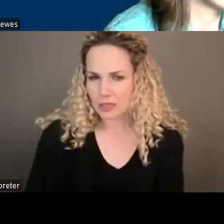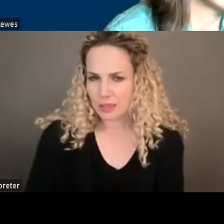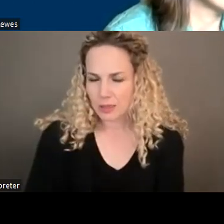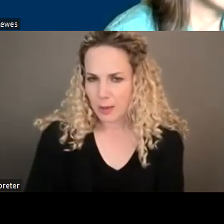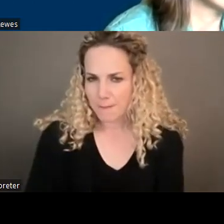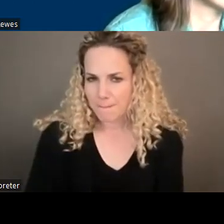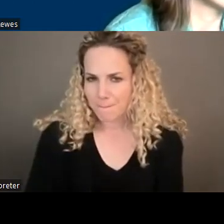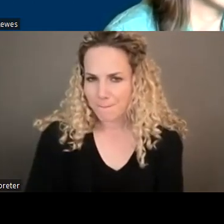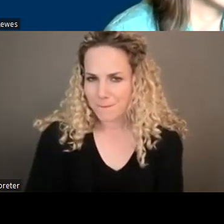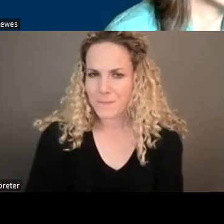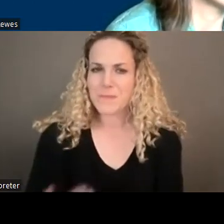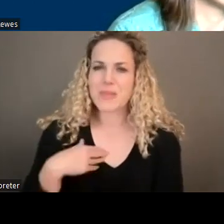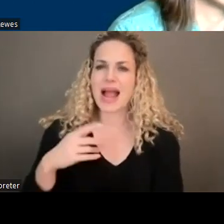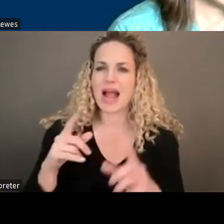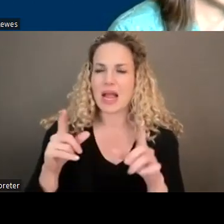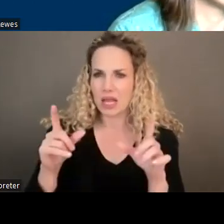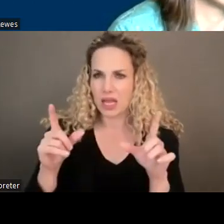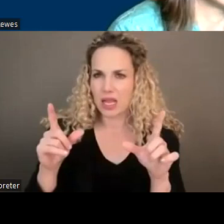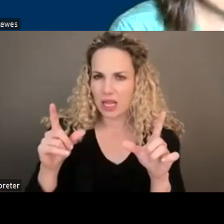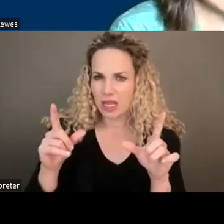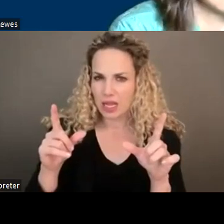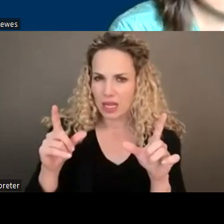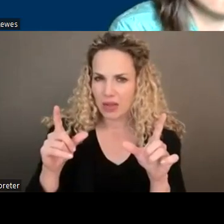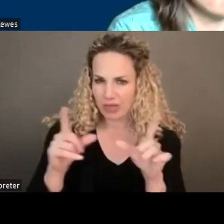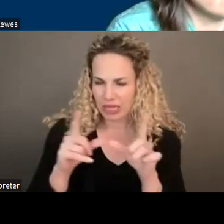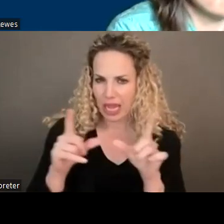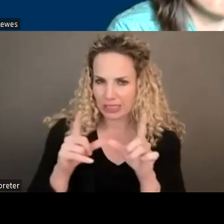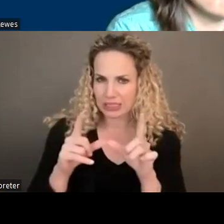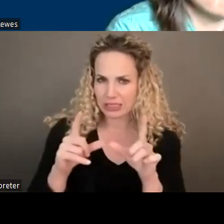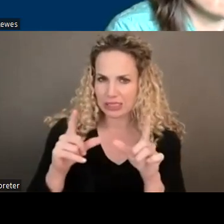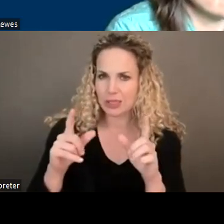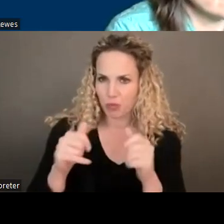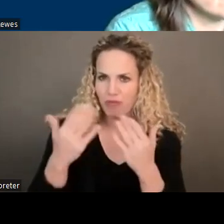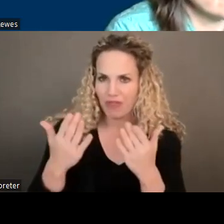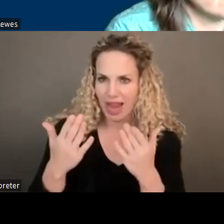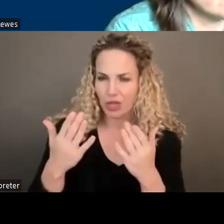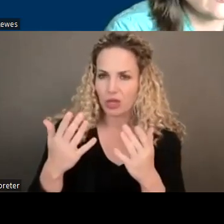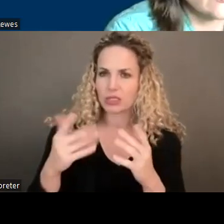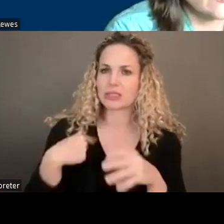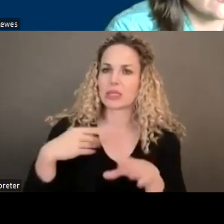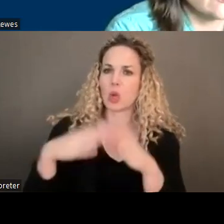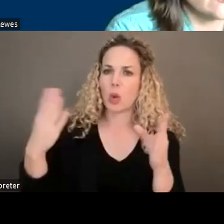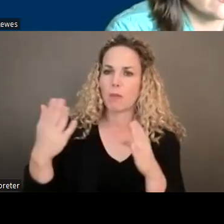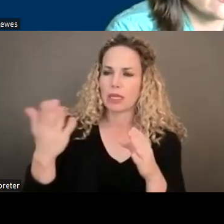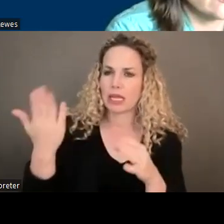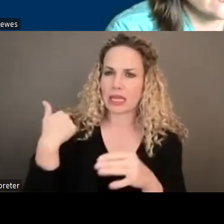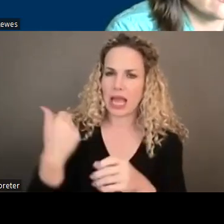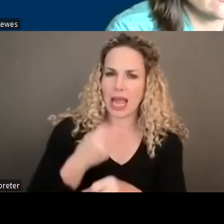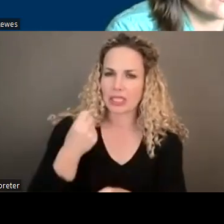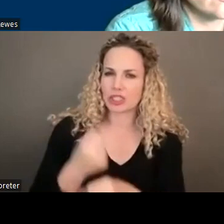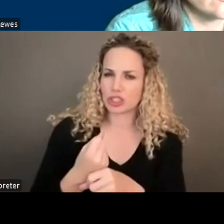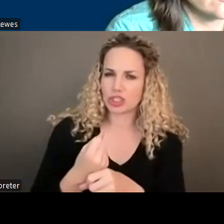provider. Always I was open. And last year, I'm like a